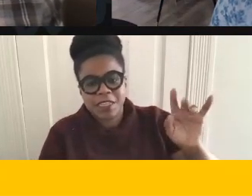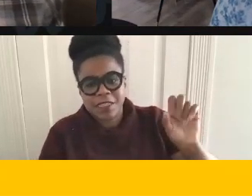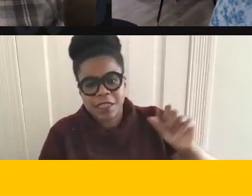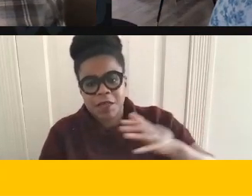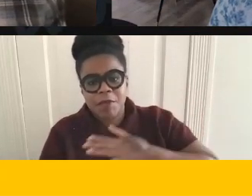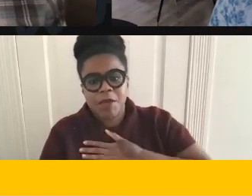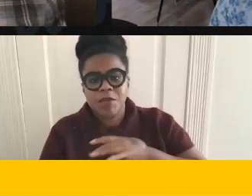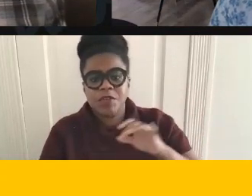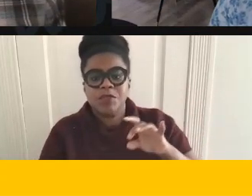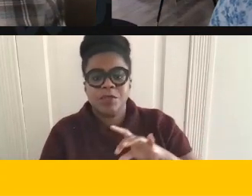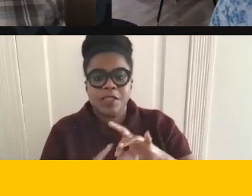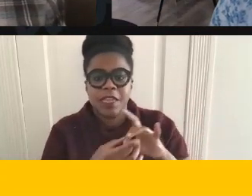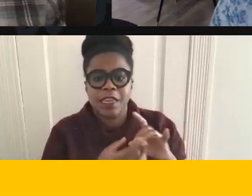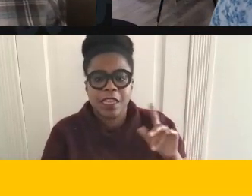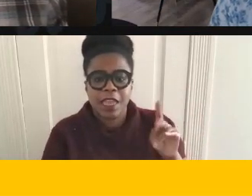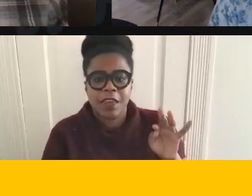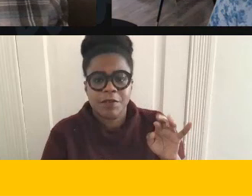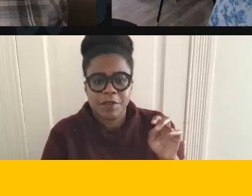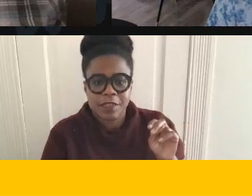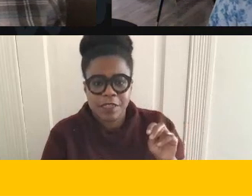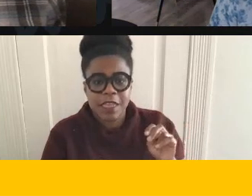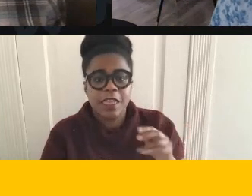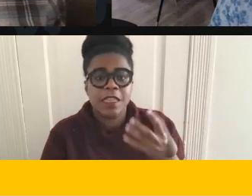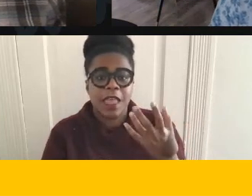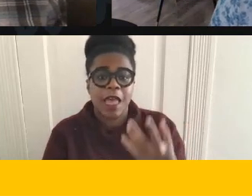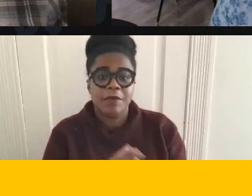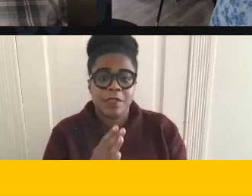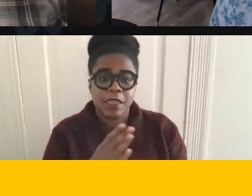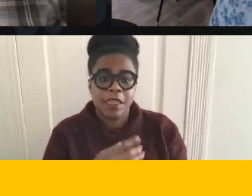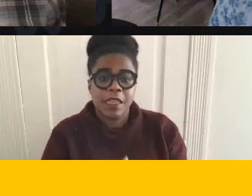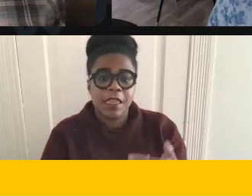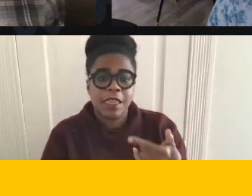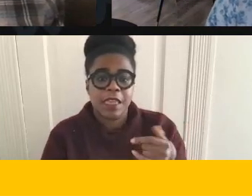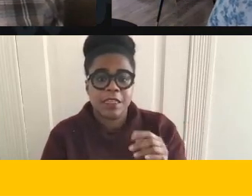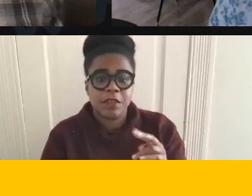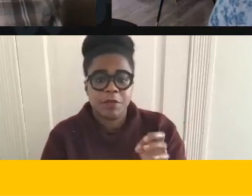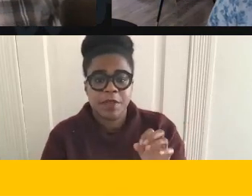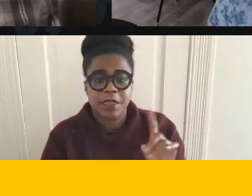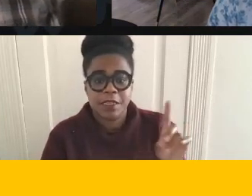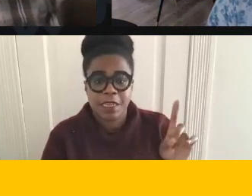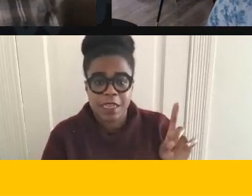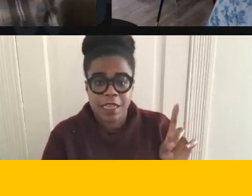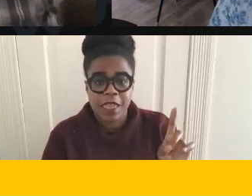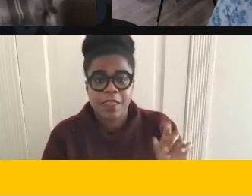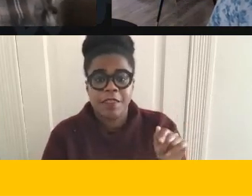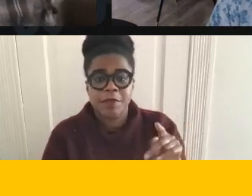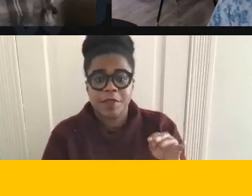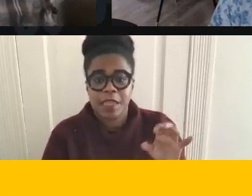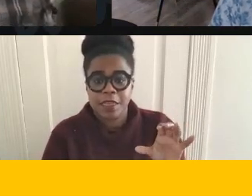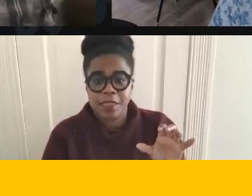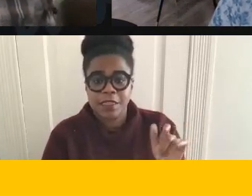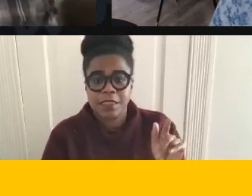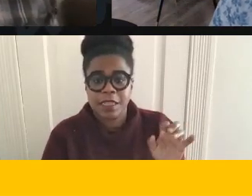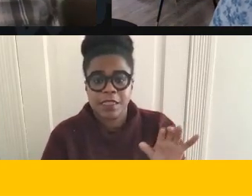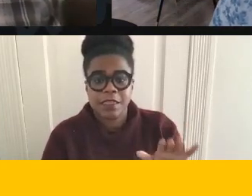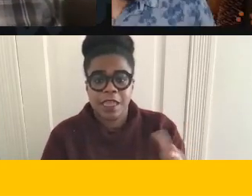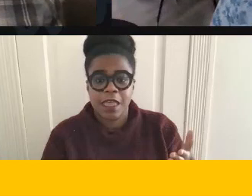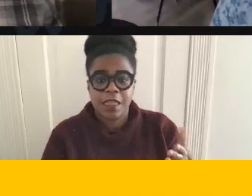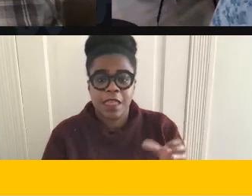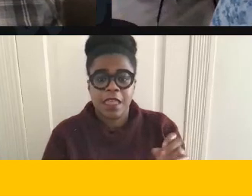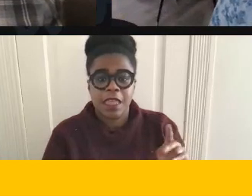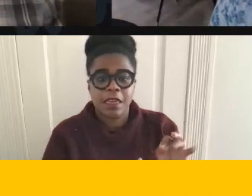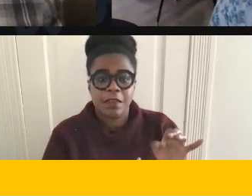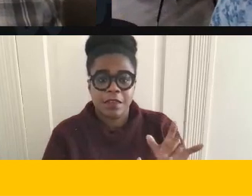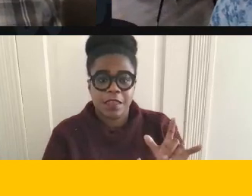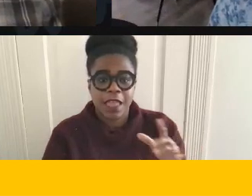related to Catherine's. In the absence of gasdermin D, is the apoptotic cell death canonical and still